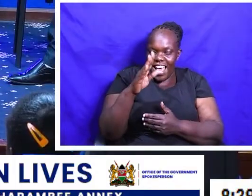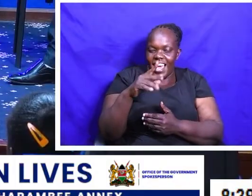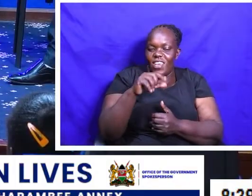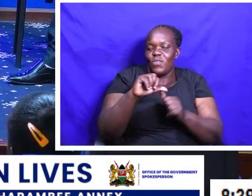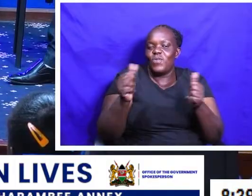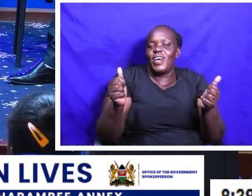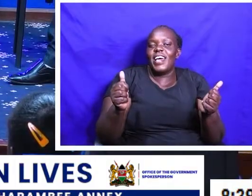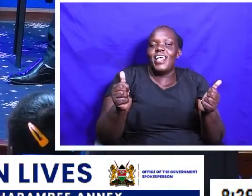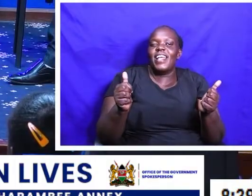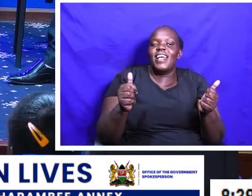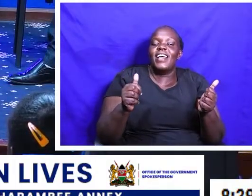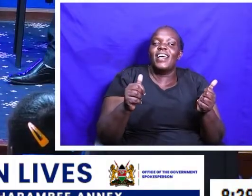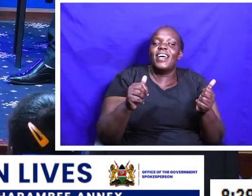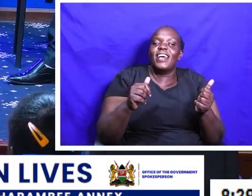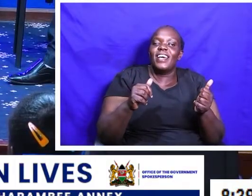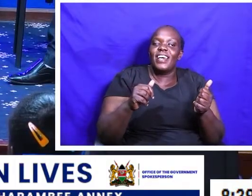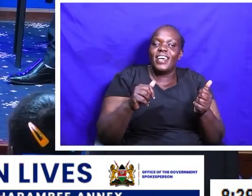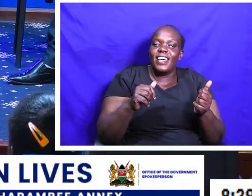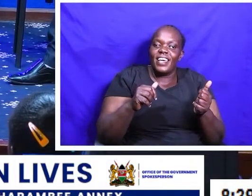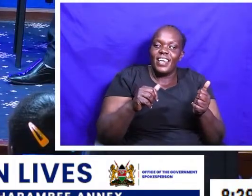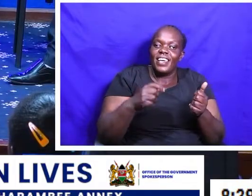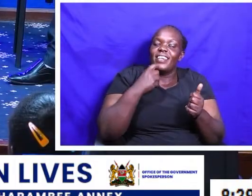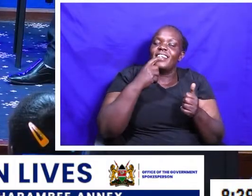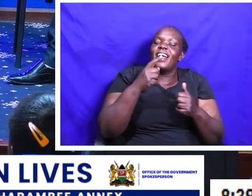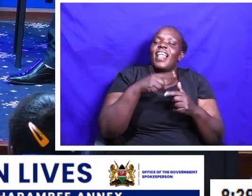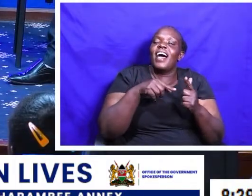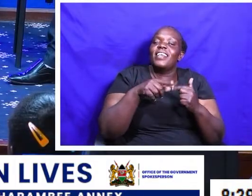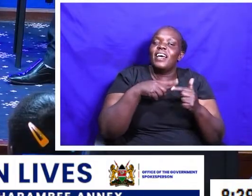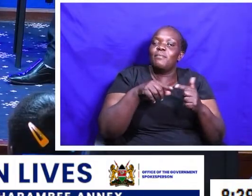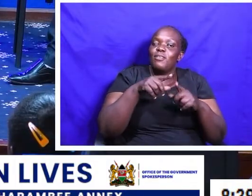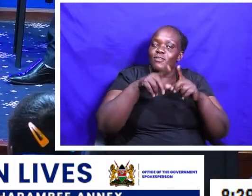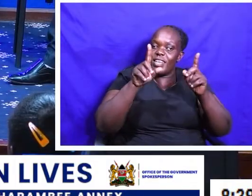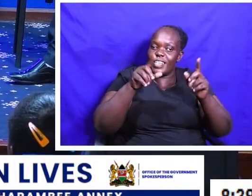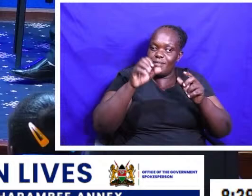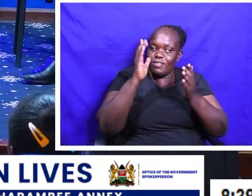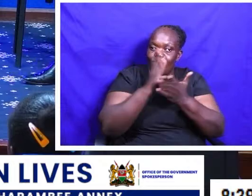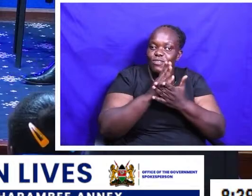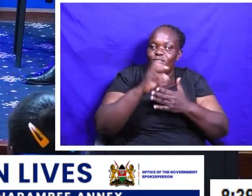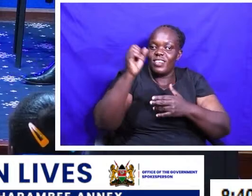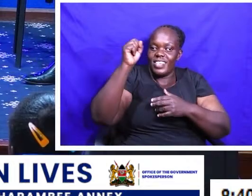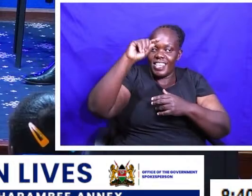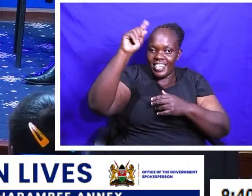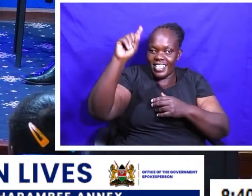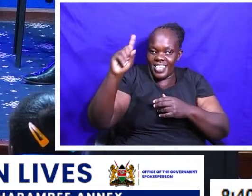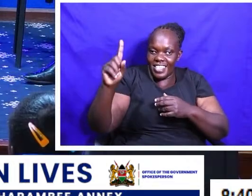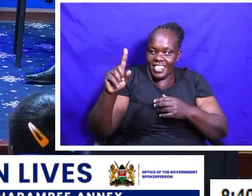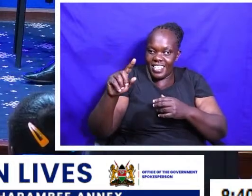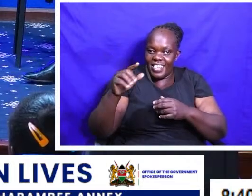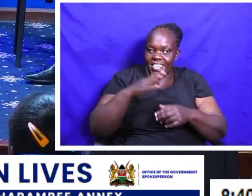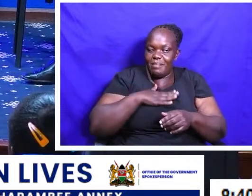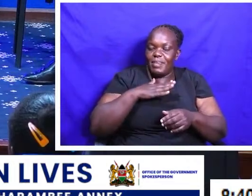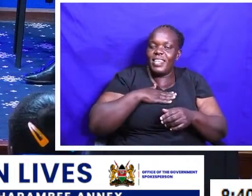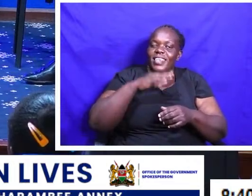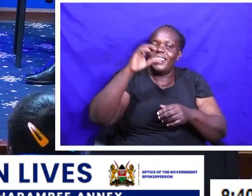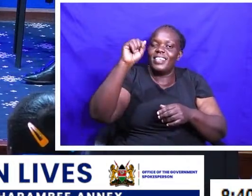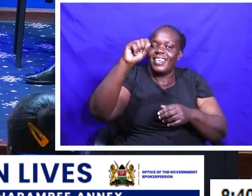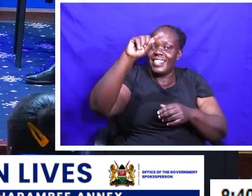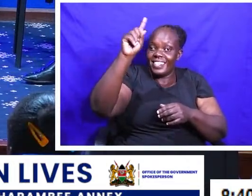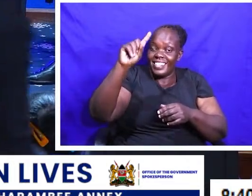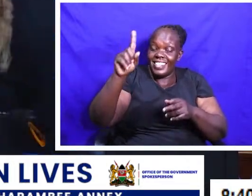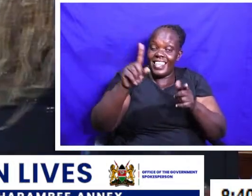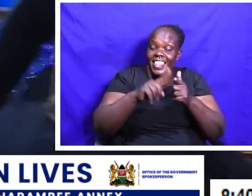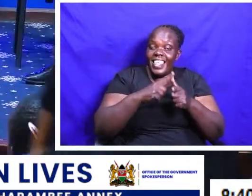I'm good. Uko salama? Niko salama kabisa. Tell us about yourself. Unakaa kama wewe ni Gen Z ama wewe ni millennial? Mimi ni Gen